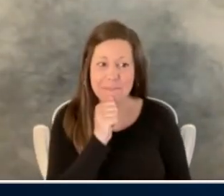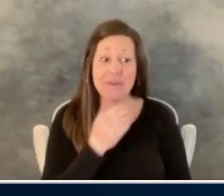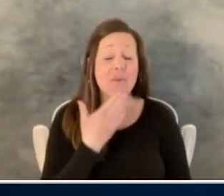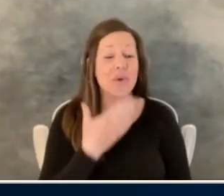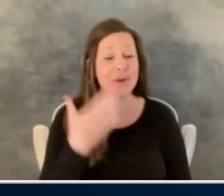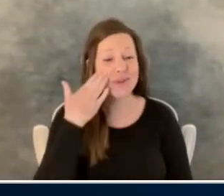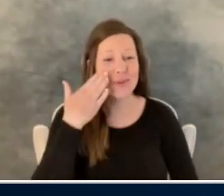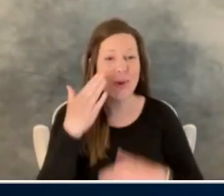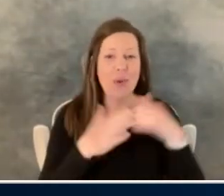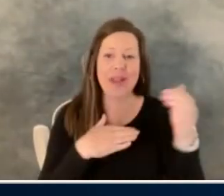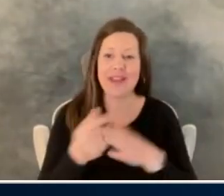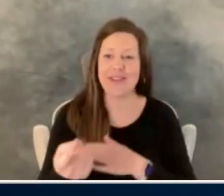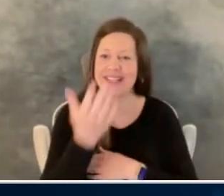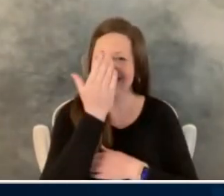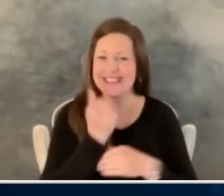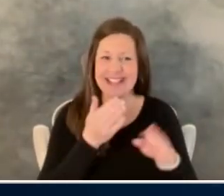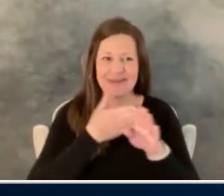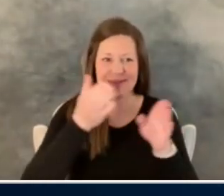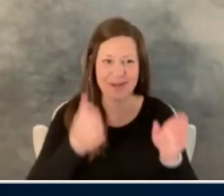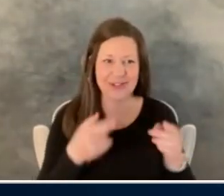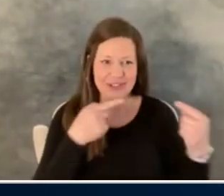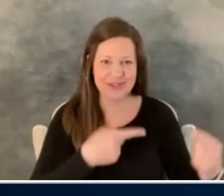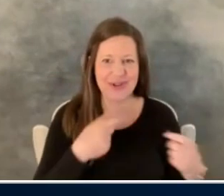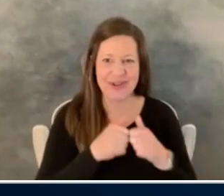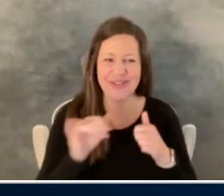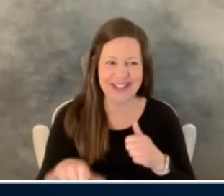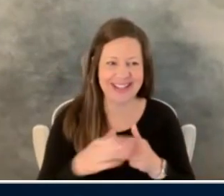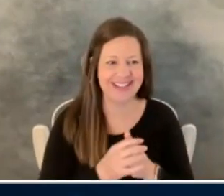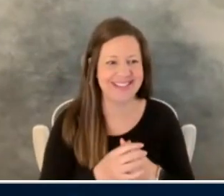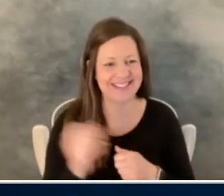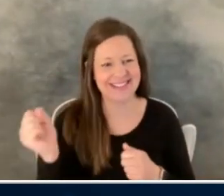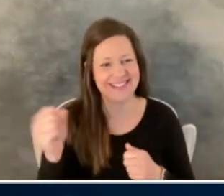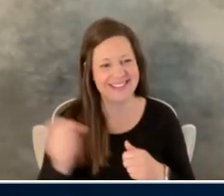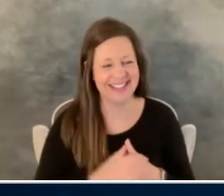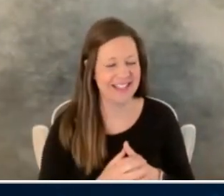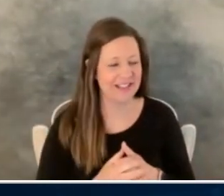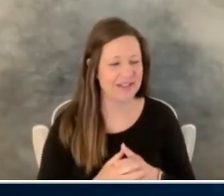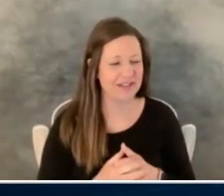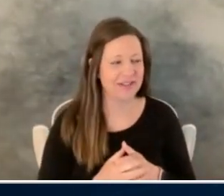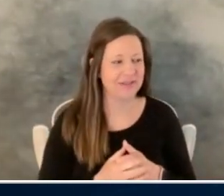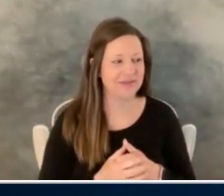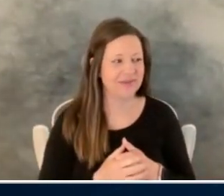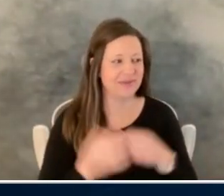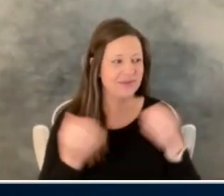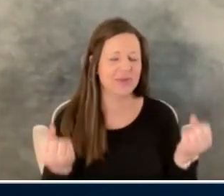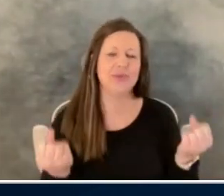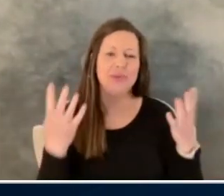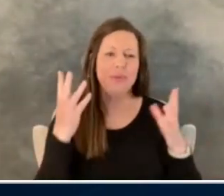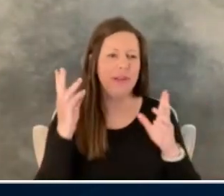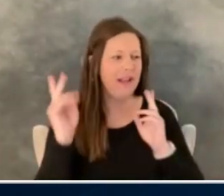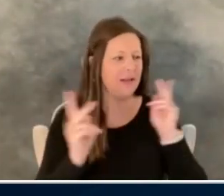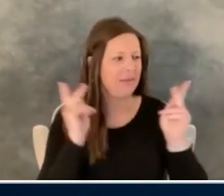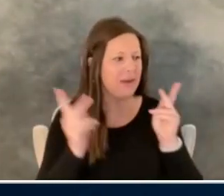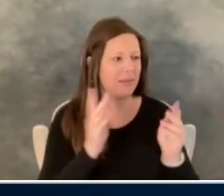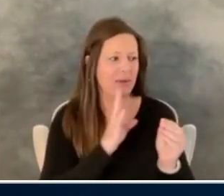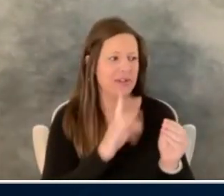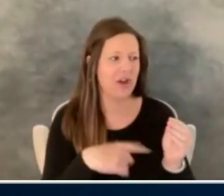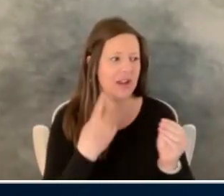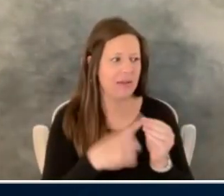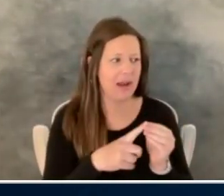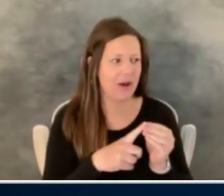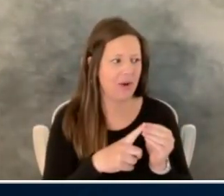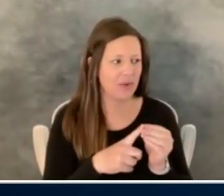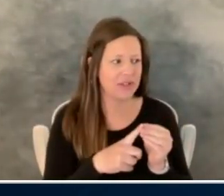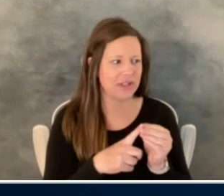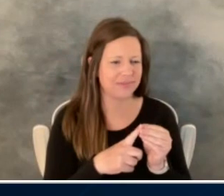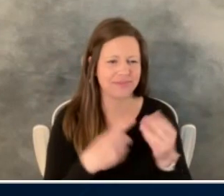sleep specialists struggle with this. Yes. So you heard so many people saying they use supplements or they take medicine to sleep, like